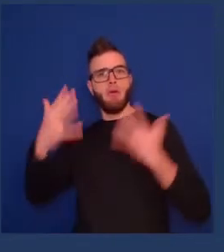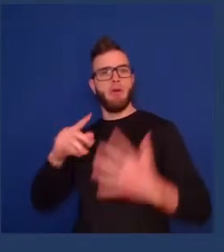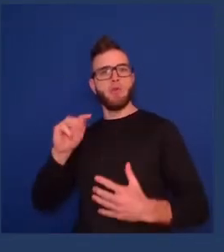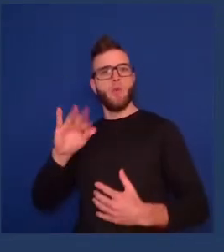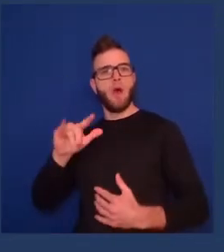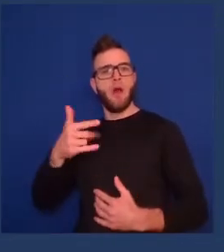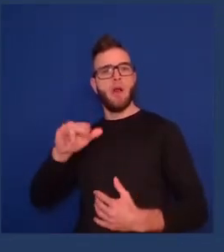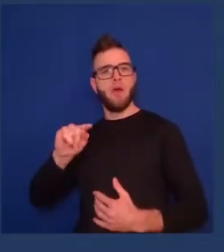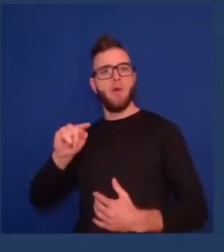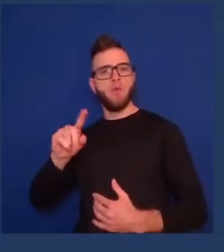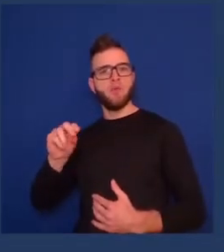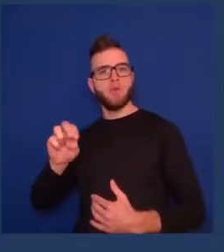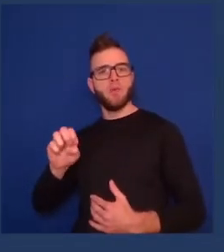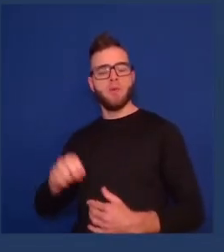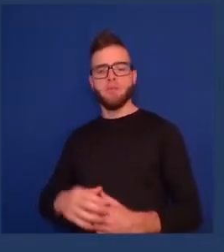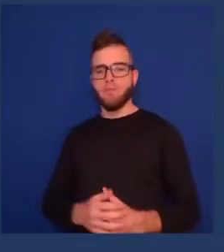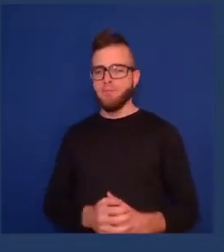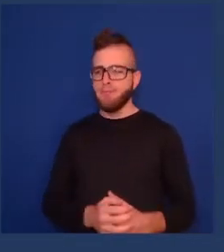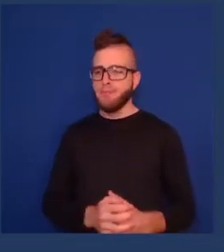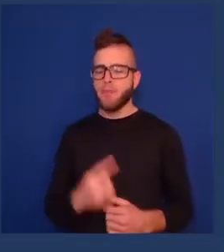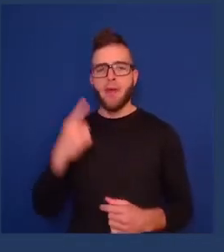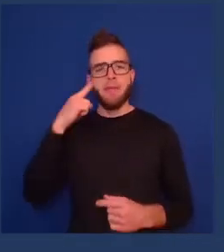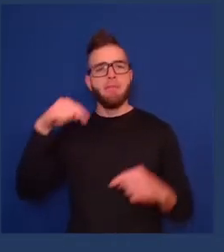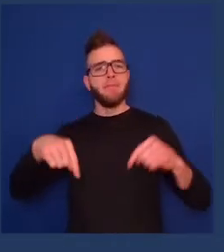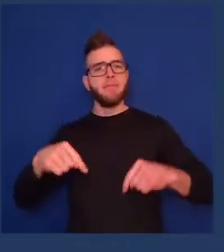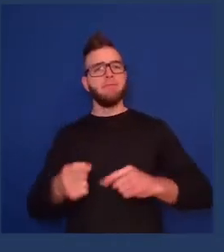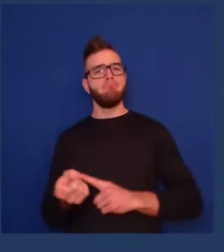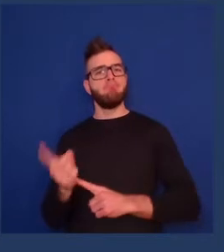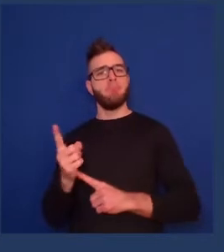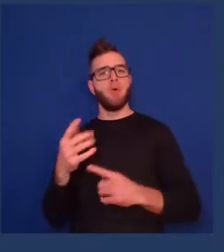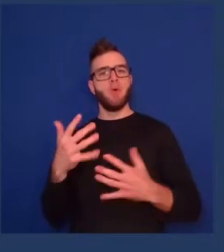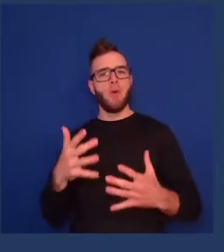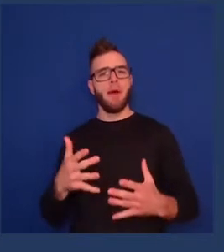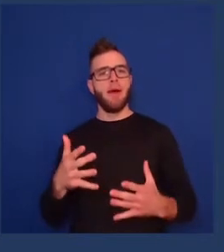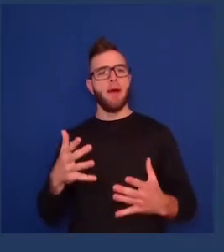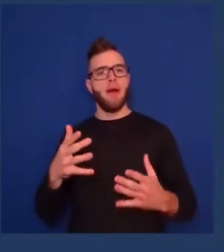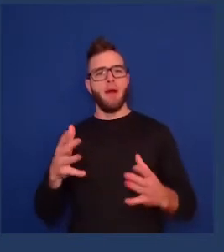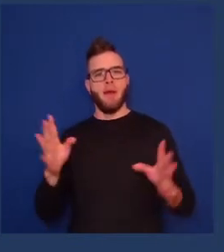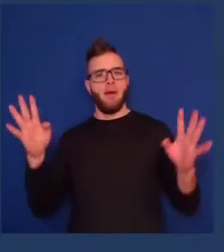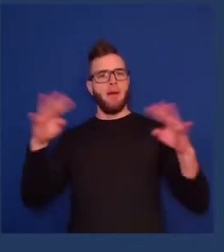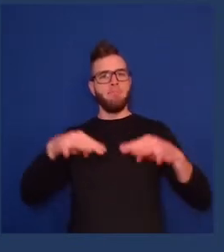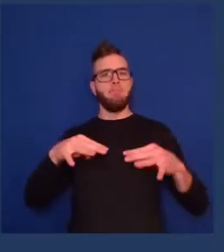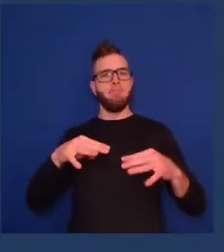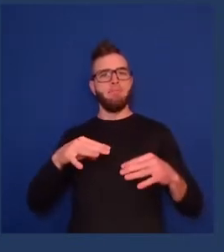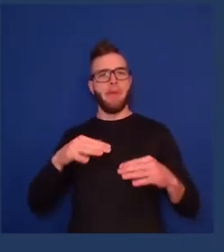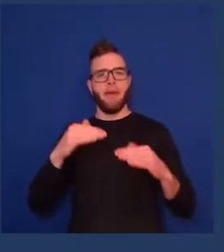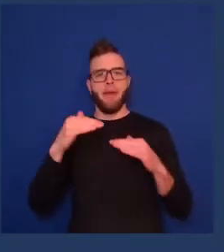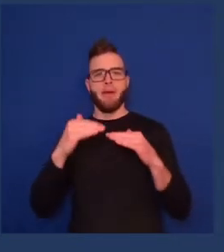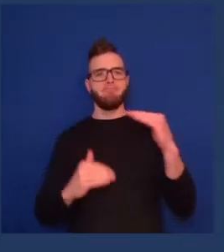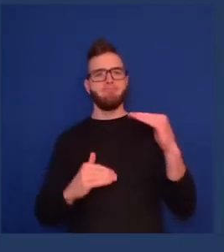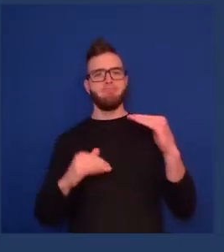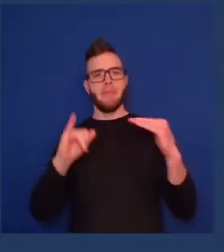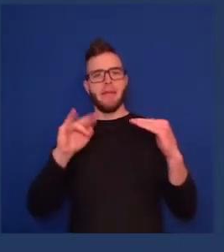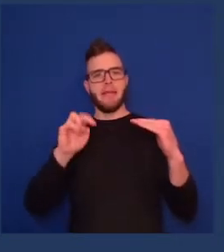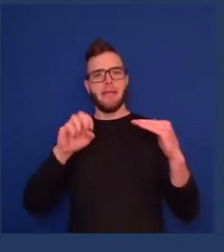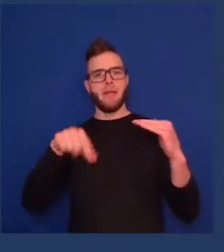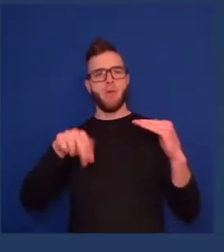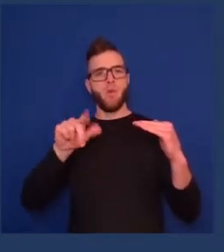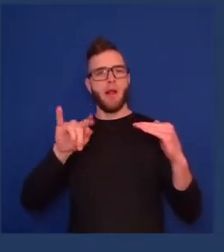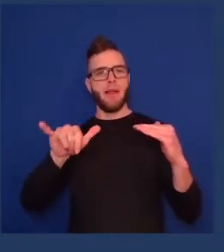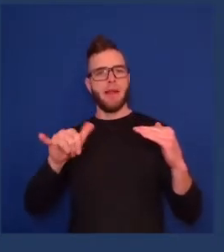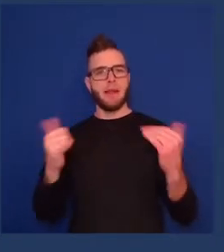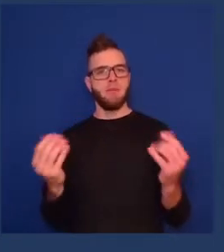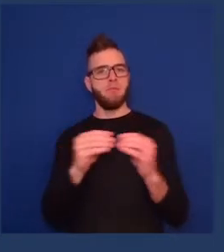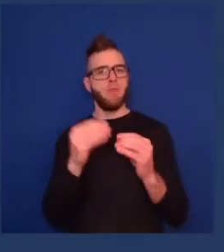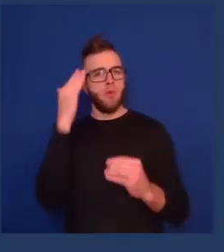think that this period has highlighted inequality that much more. We're much more aware of it. And there is